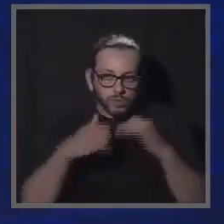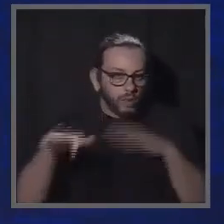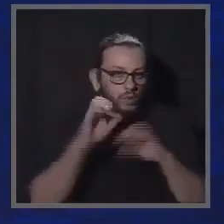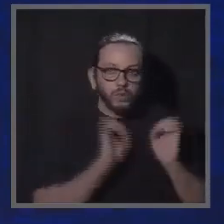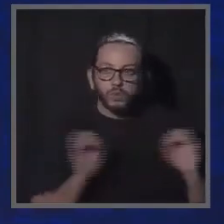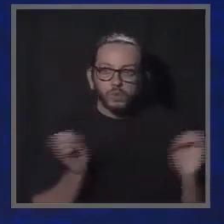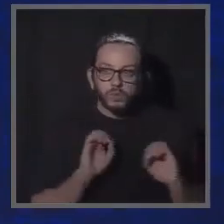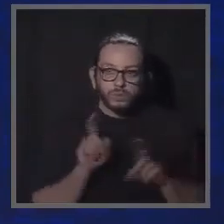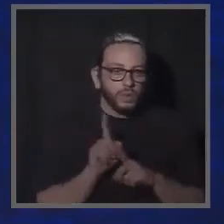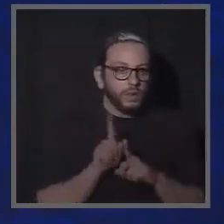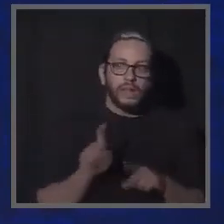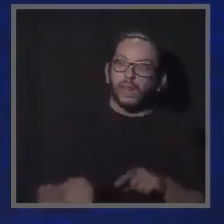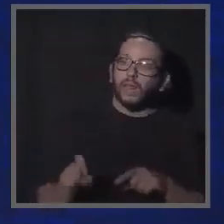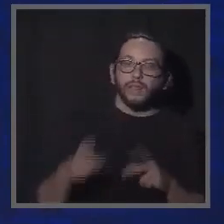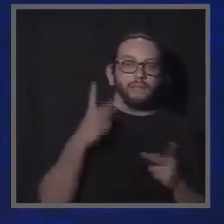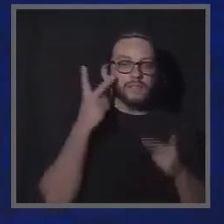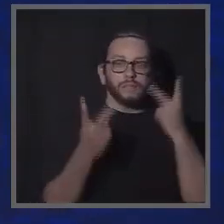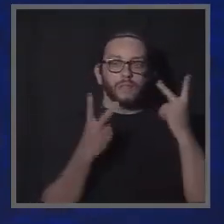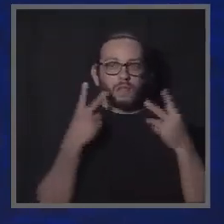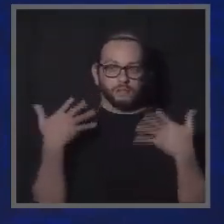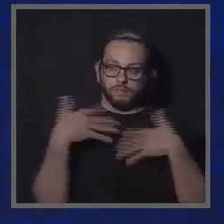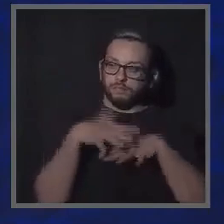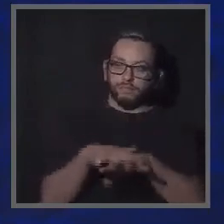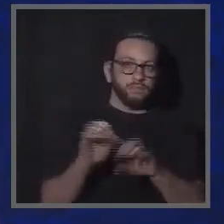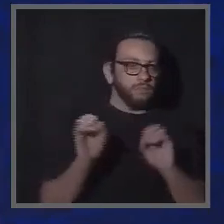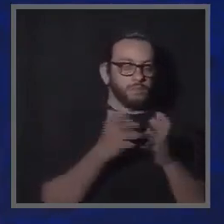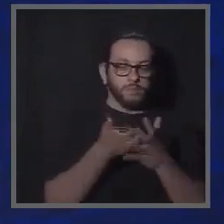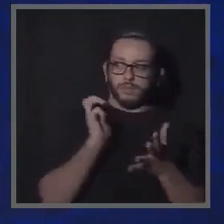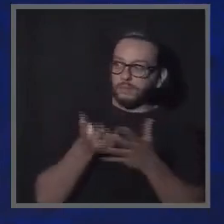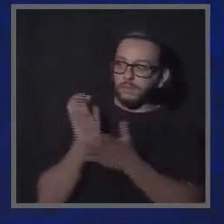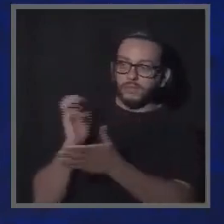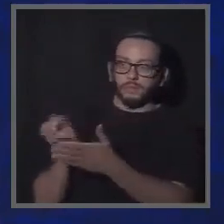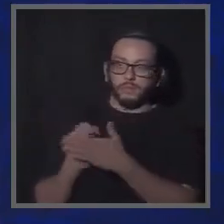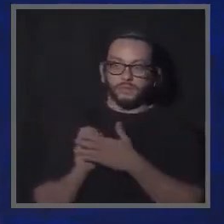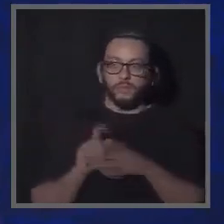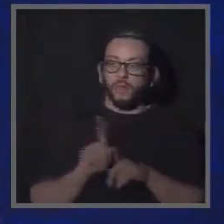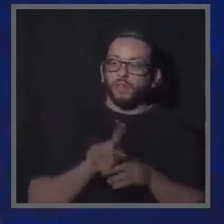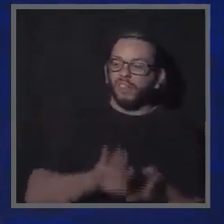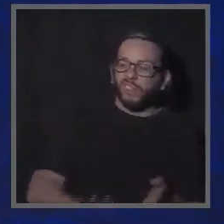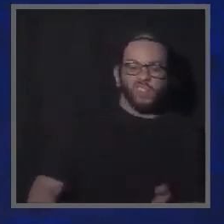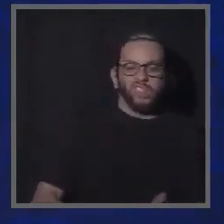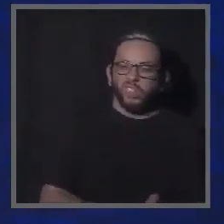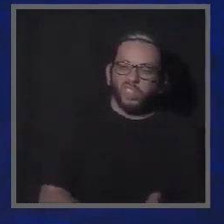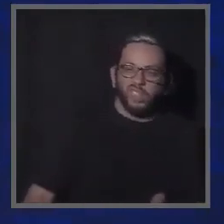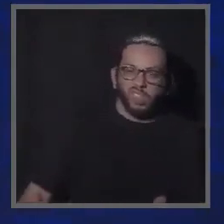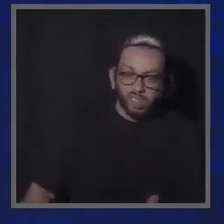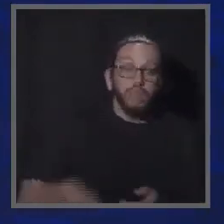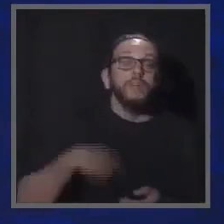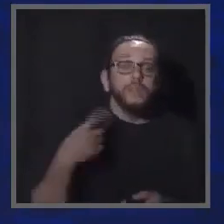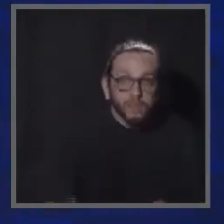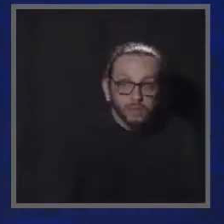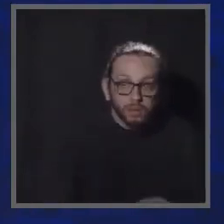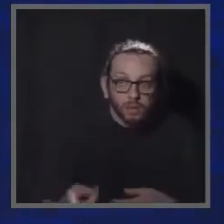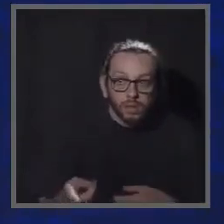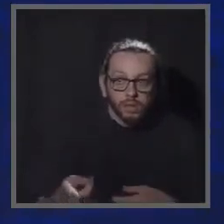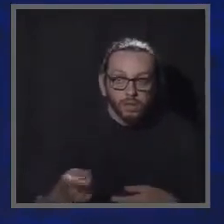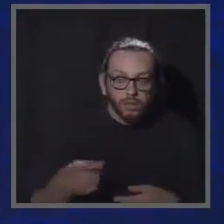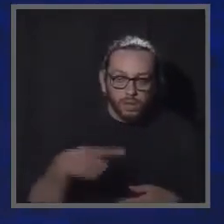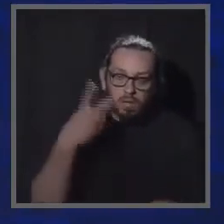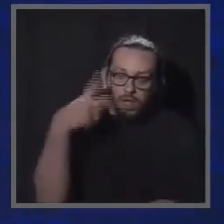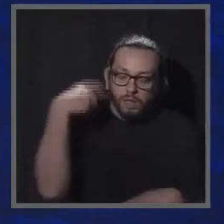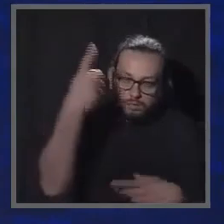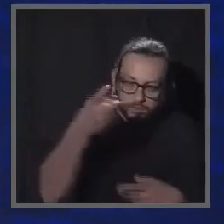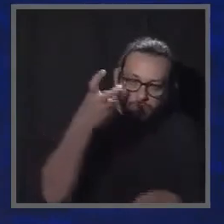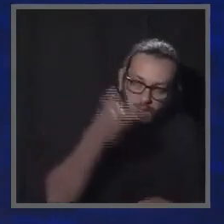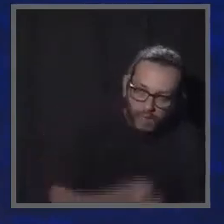are always underlining this need for this integrated vision, we believe that further ahead it will be much more difficult